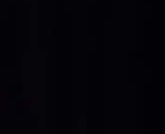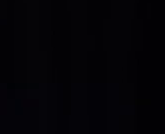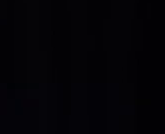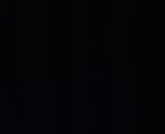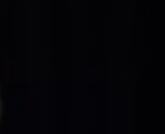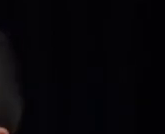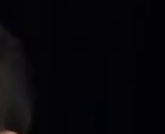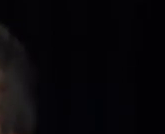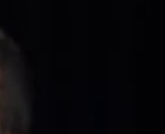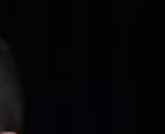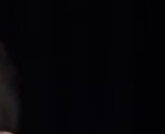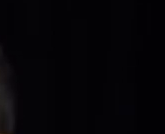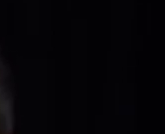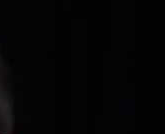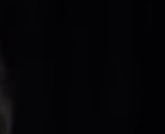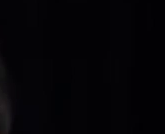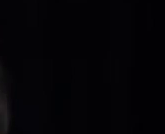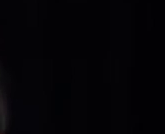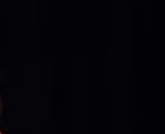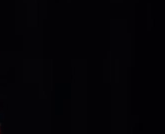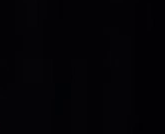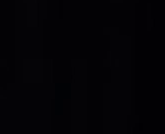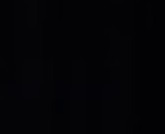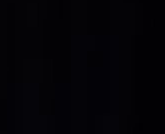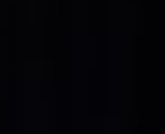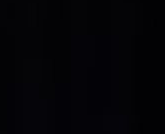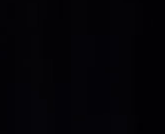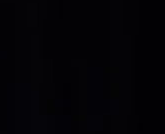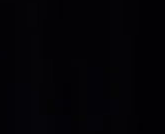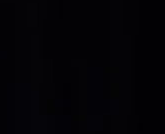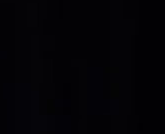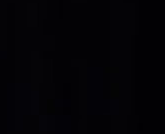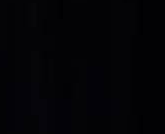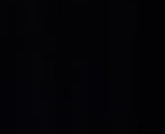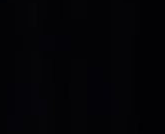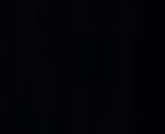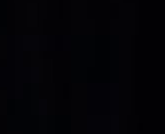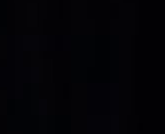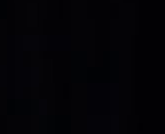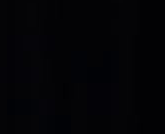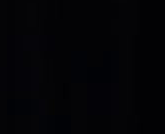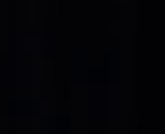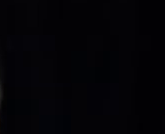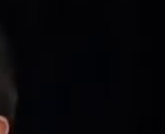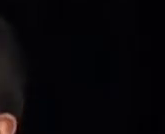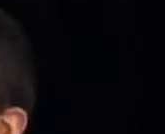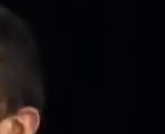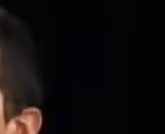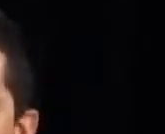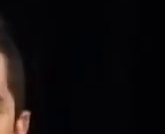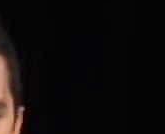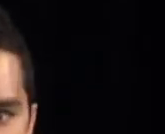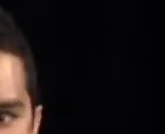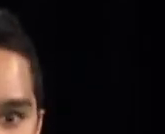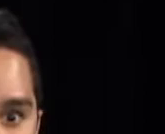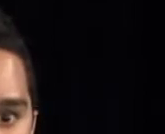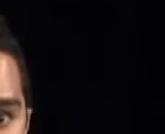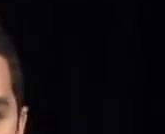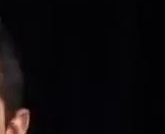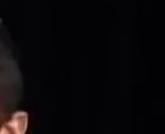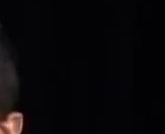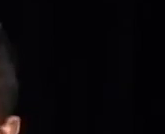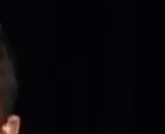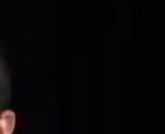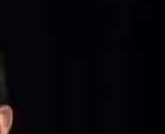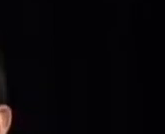depression, suicide, the long-term effects from concussions. And I'm only